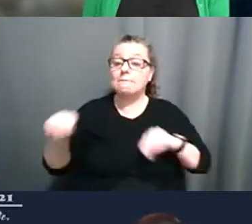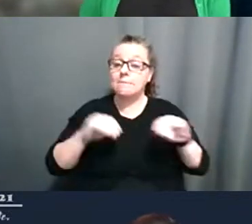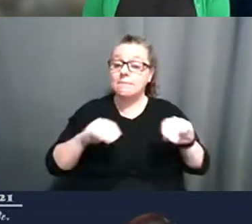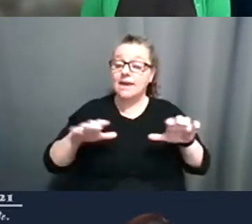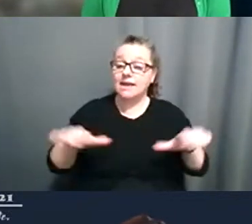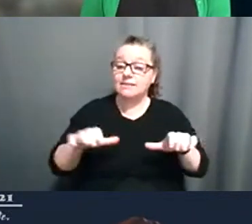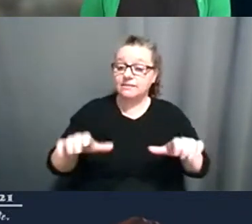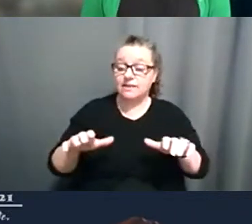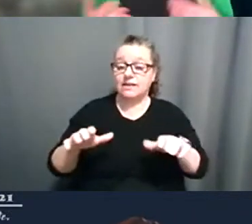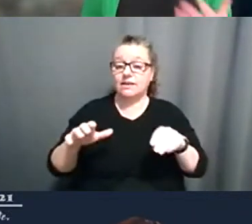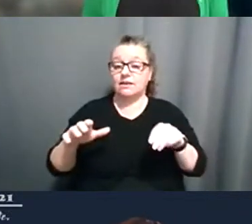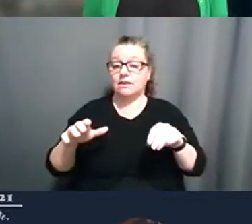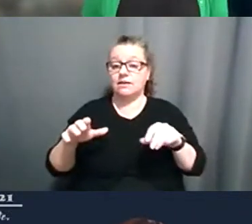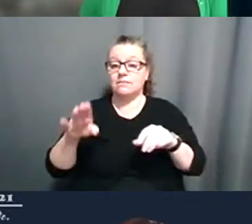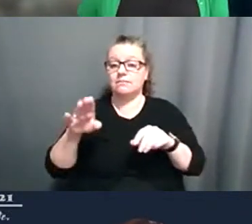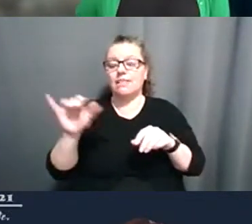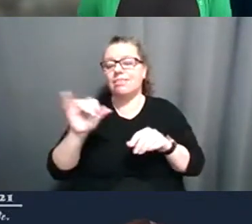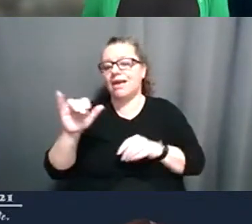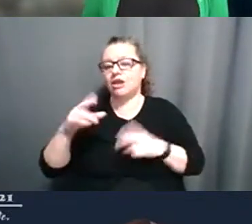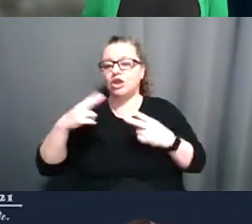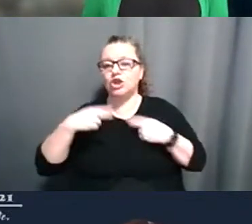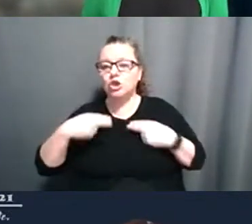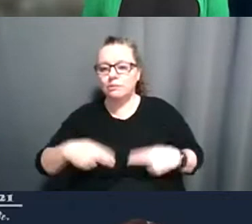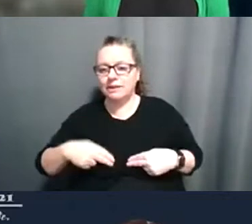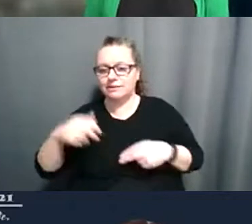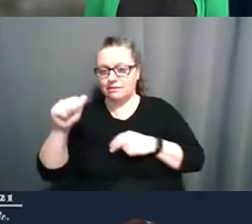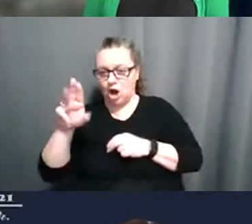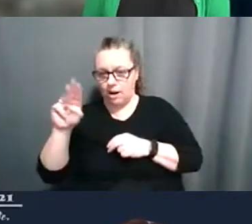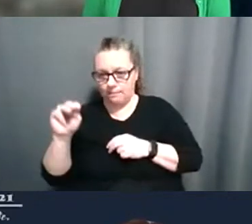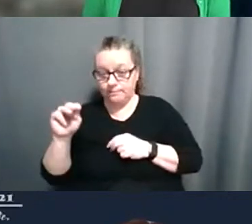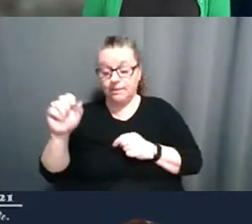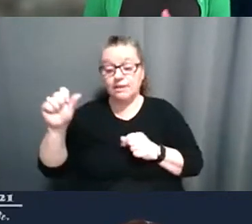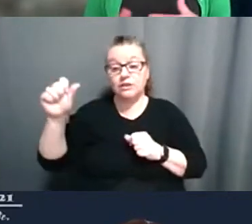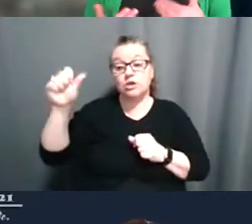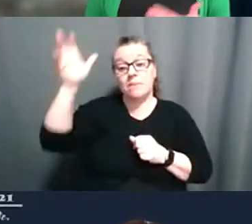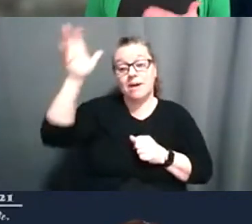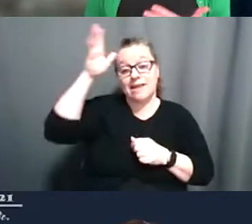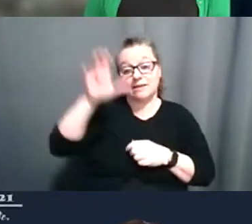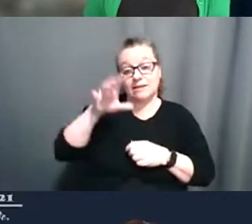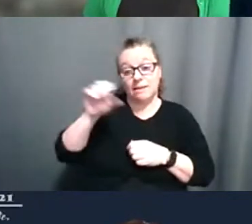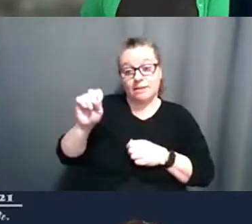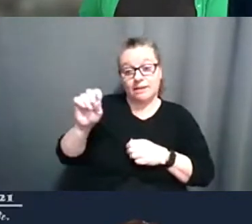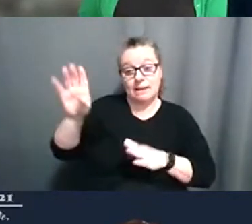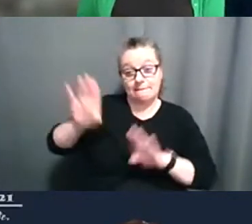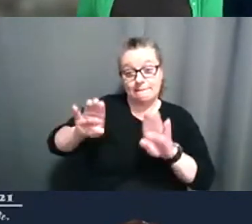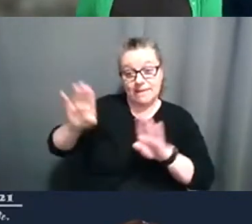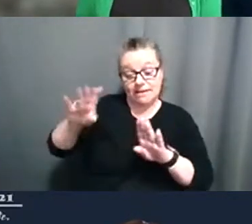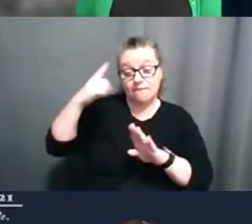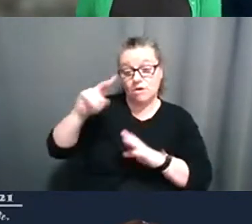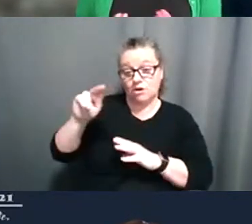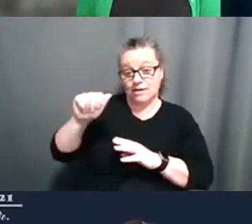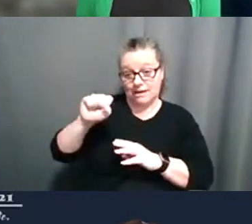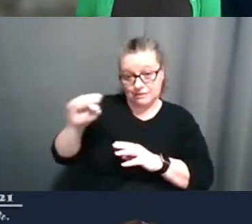and human arm. Well, my dad's company had the opportunity to bid for NASA and was one of 2 finalists who